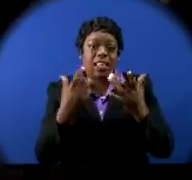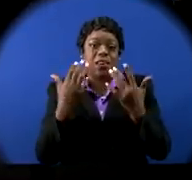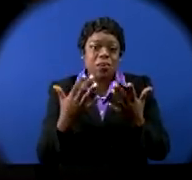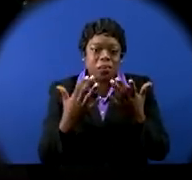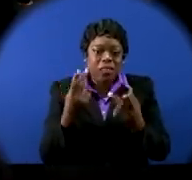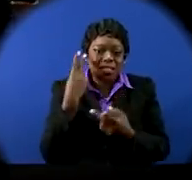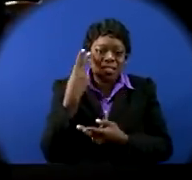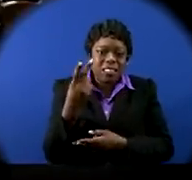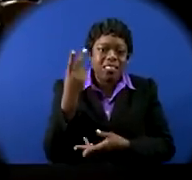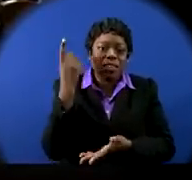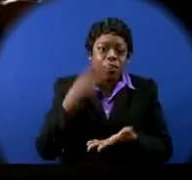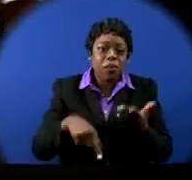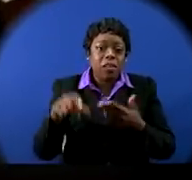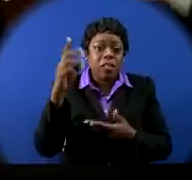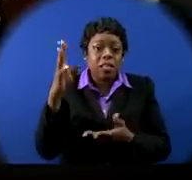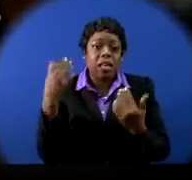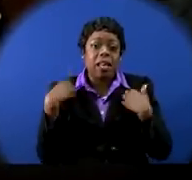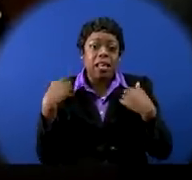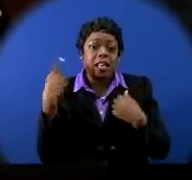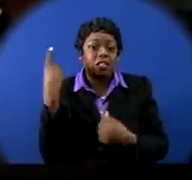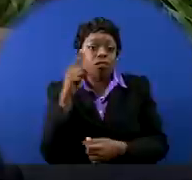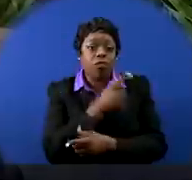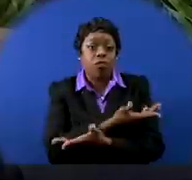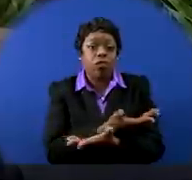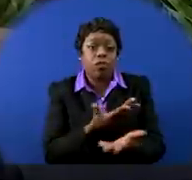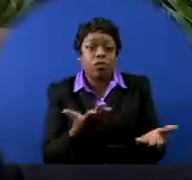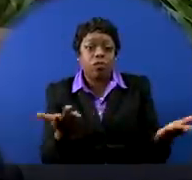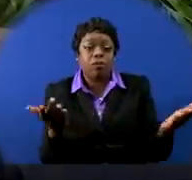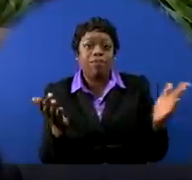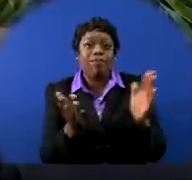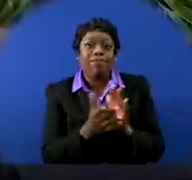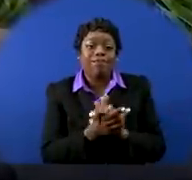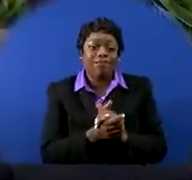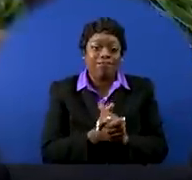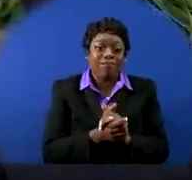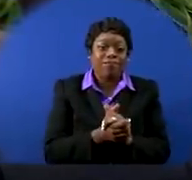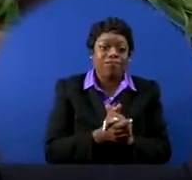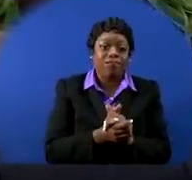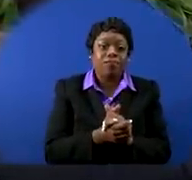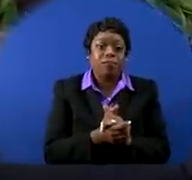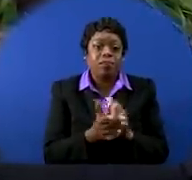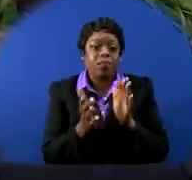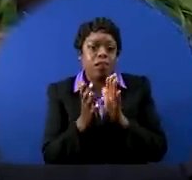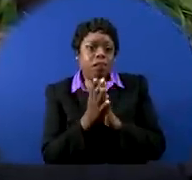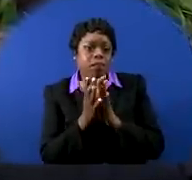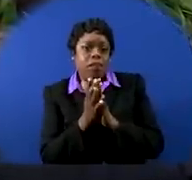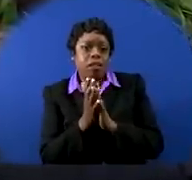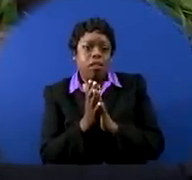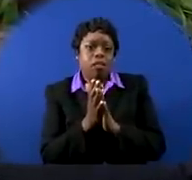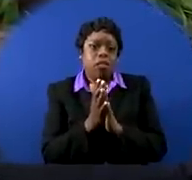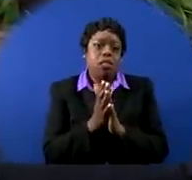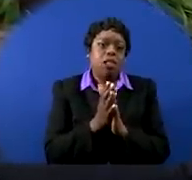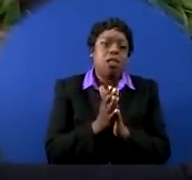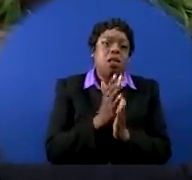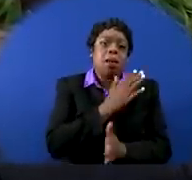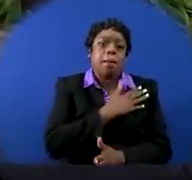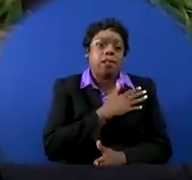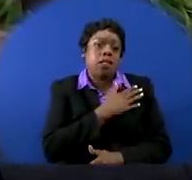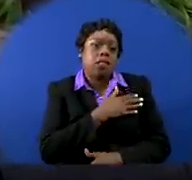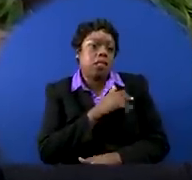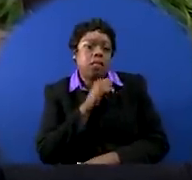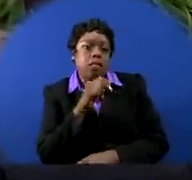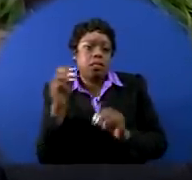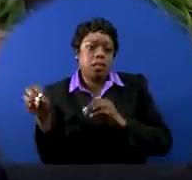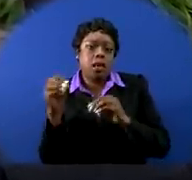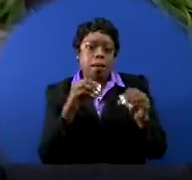Lord. Who else is coming? My sister's moving in the balcony. Praise God for her. Please don't move unless you're coming this way. Unless you're coming this way. Don't